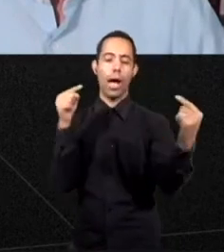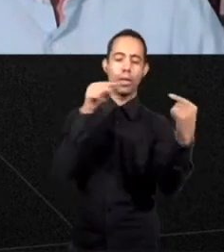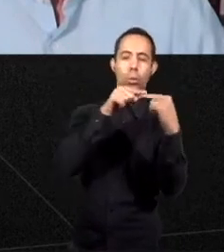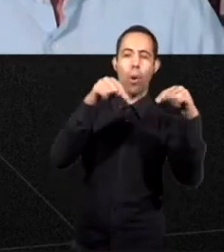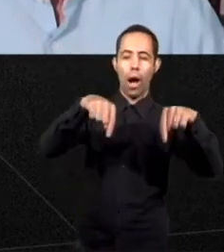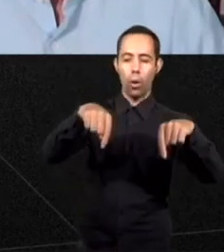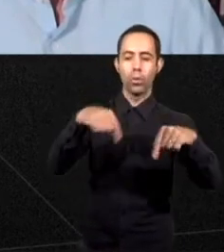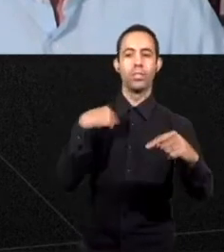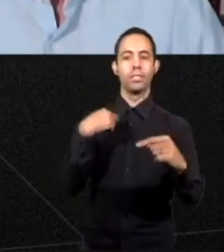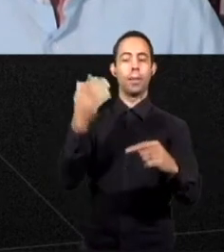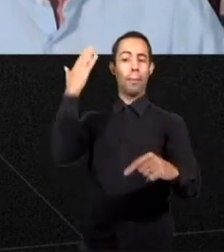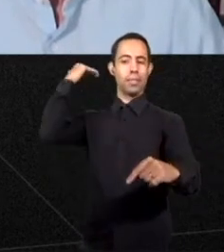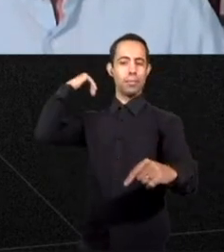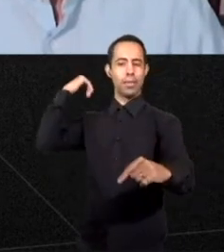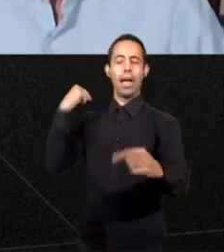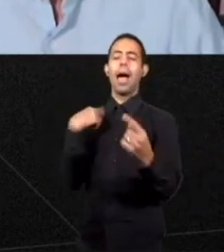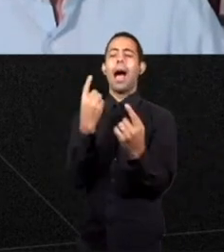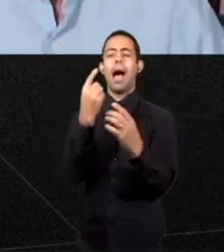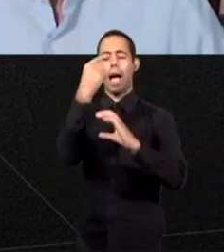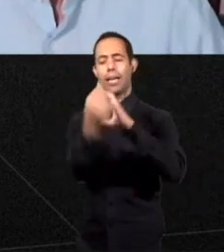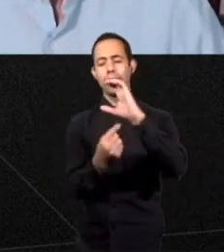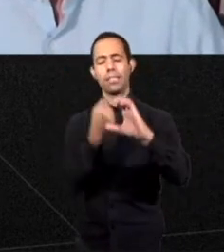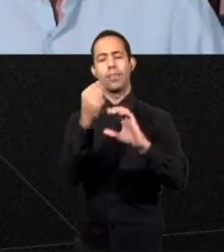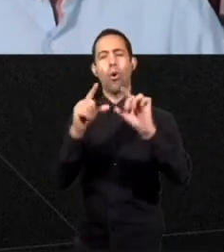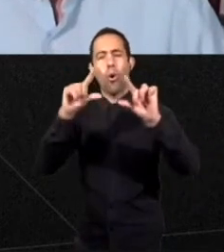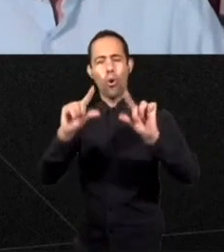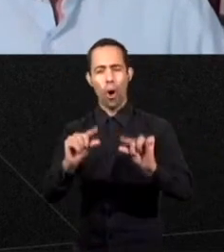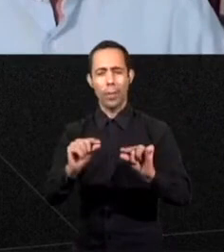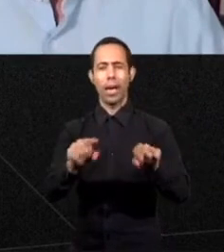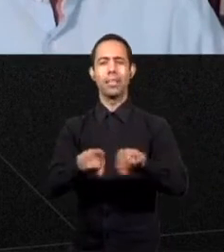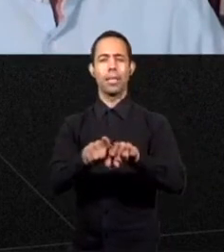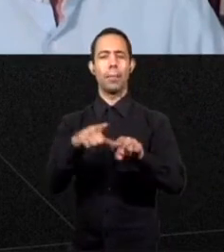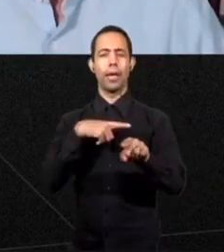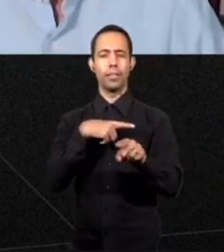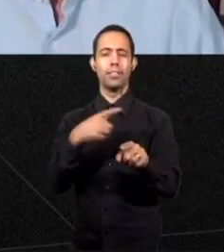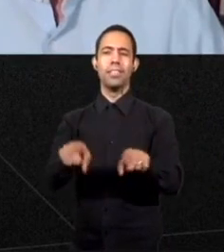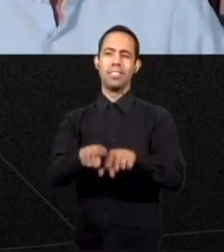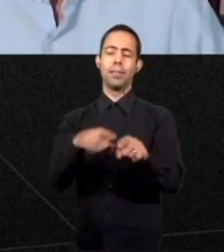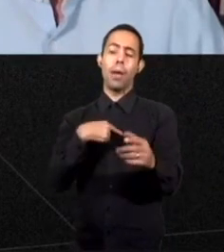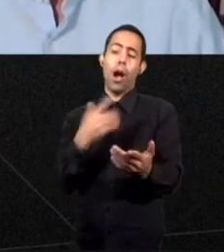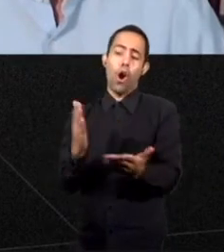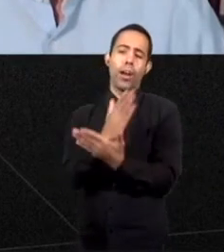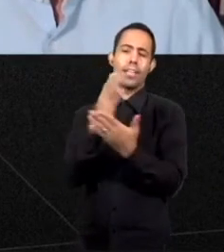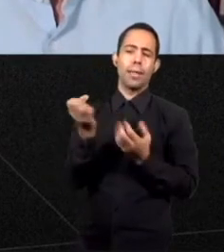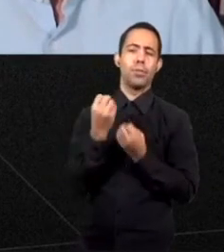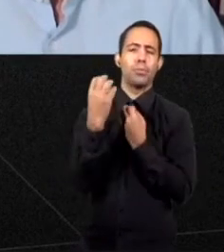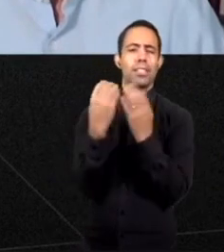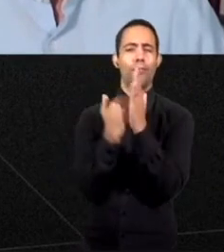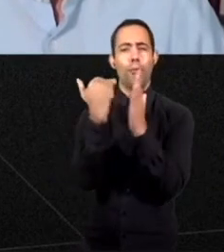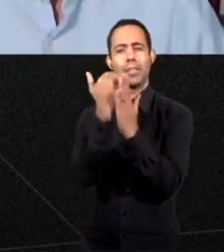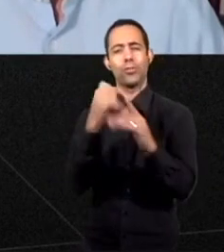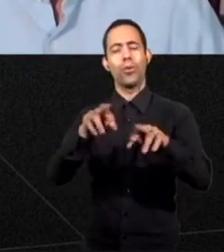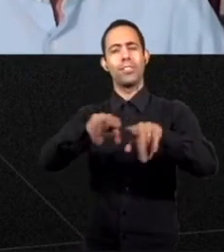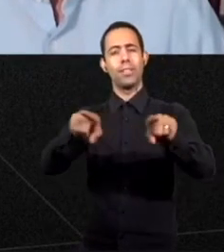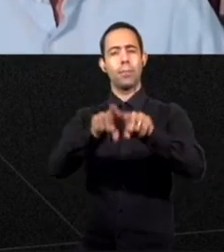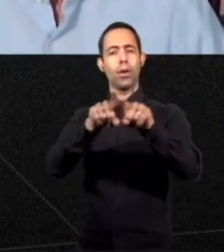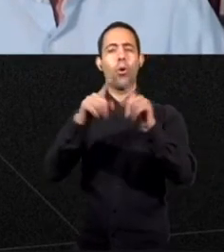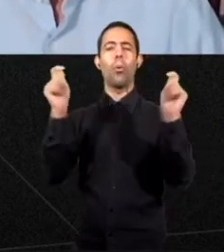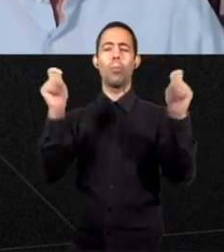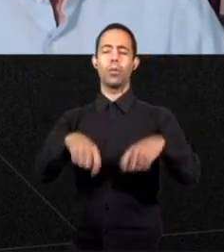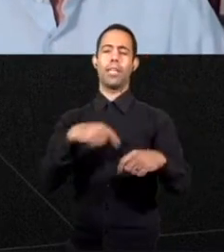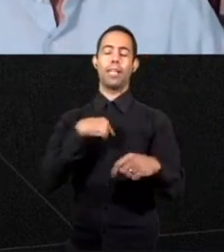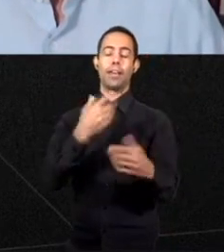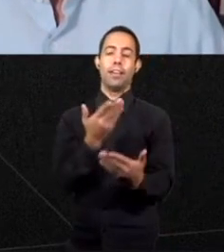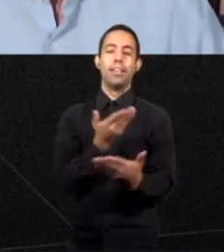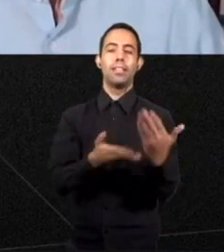health crisis. Now that we have further information, how do you differ this global health pandemic and what does it tell us?